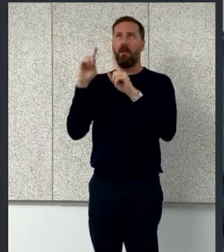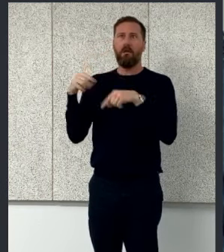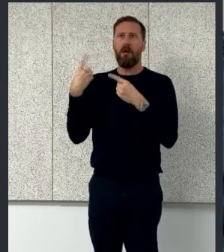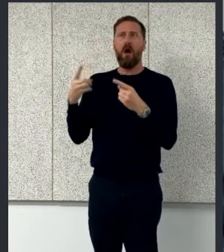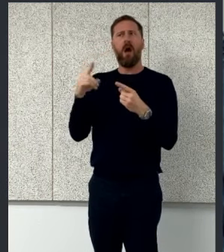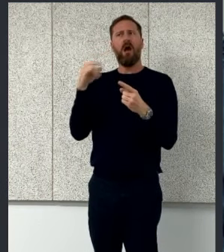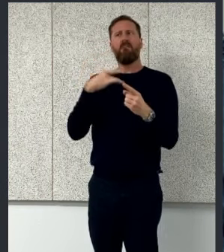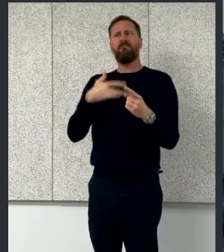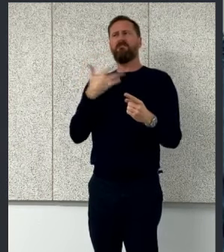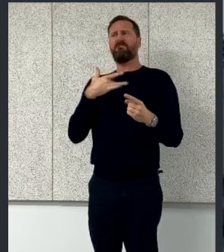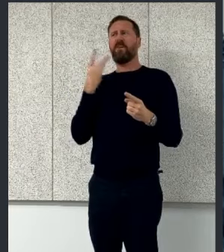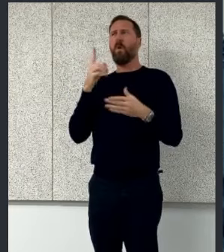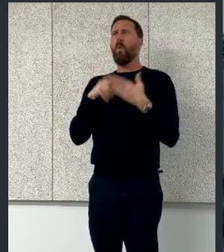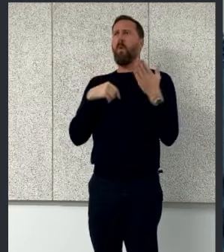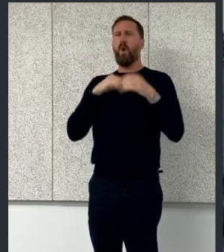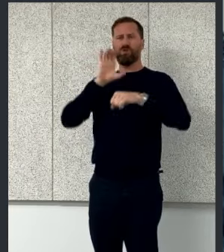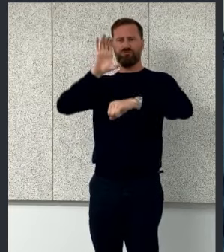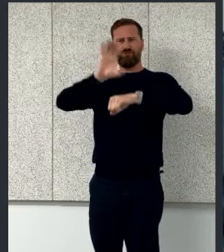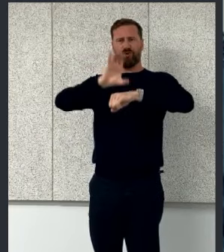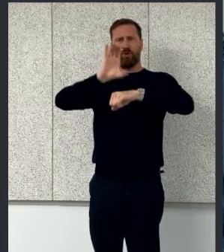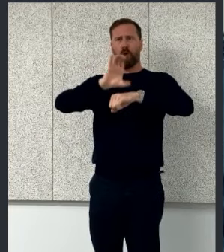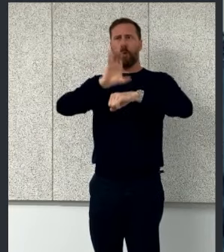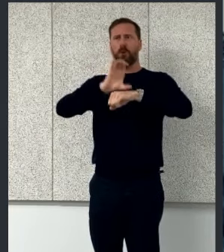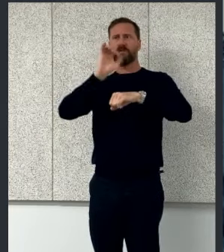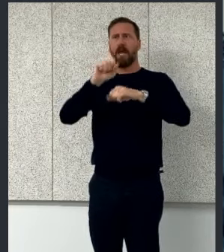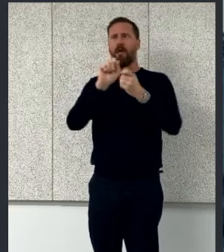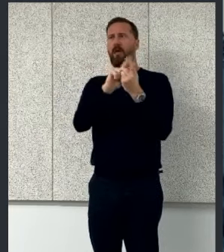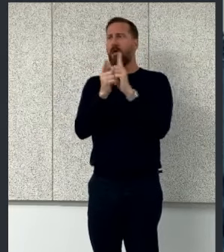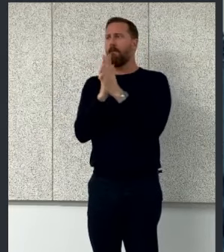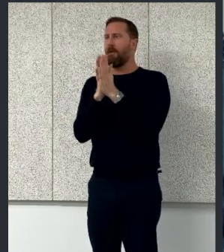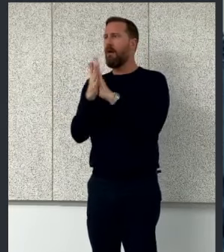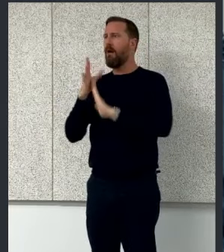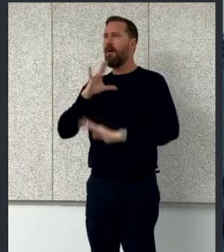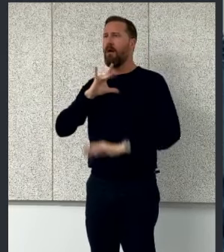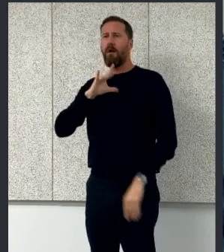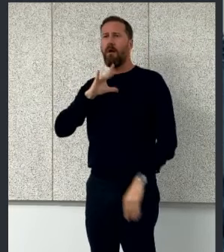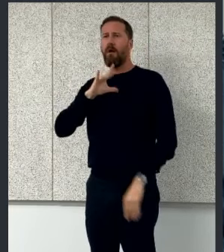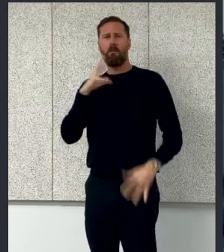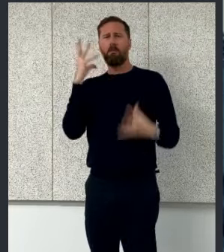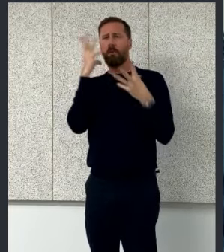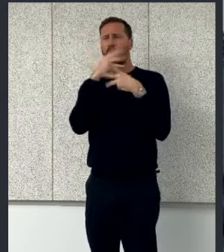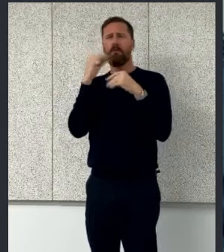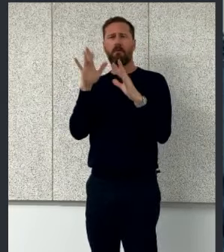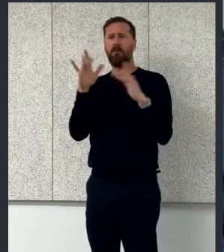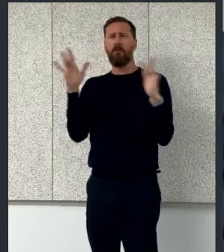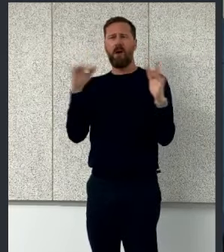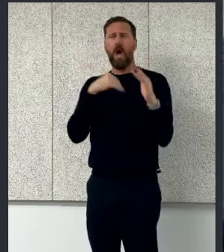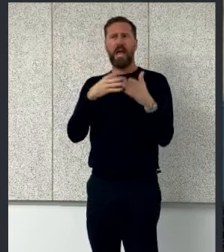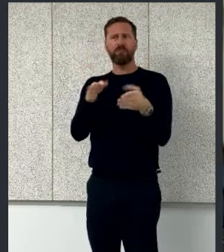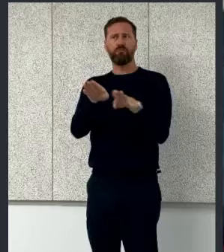could, might look like, and it's just gorgeous. And it closes on the 28th, so you still have a few days.